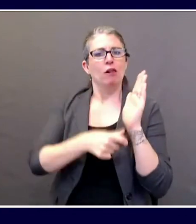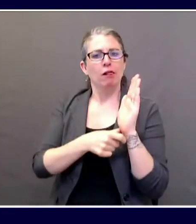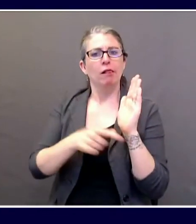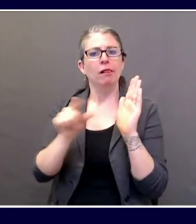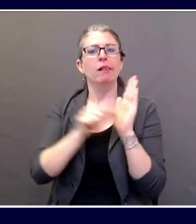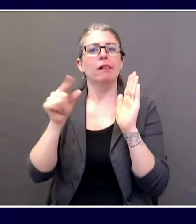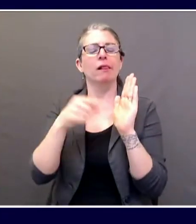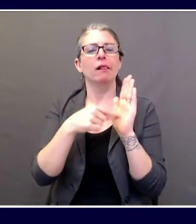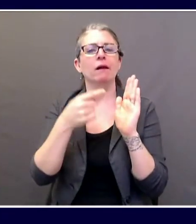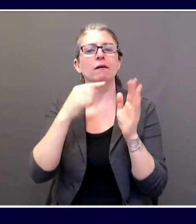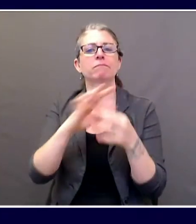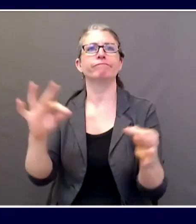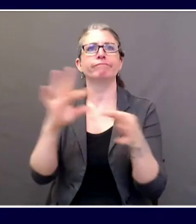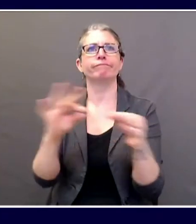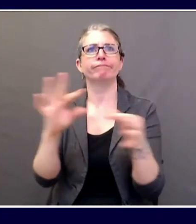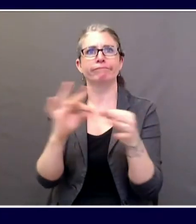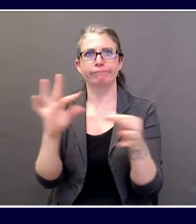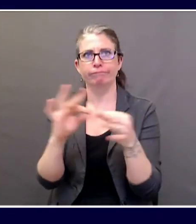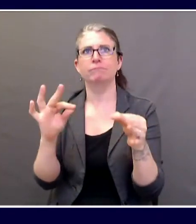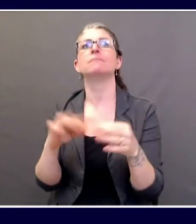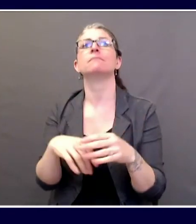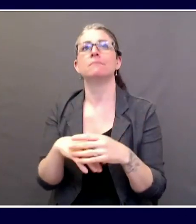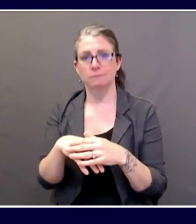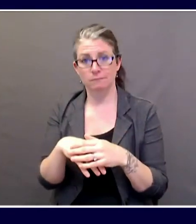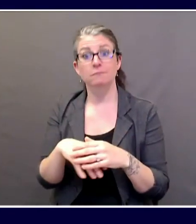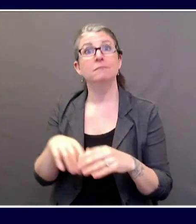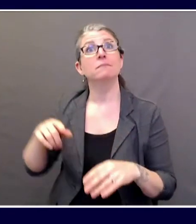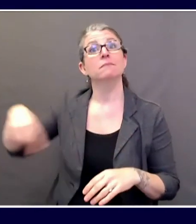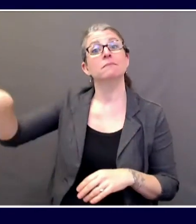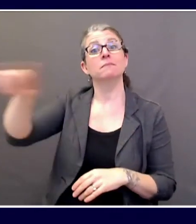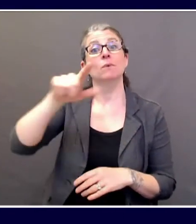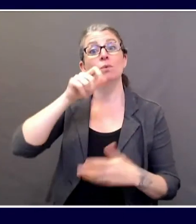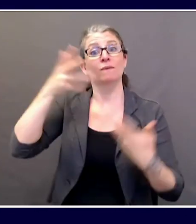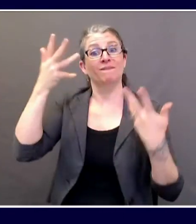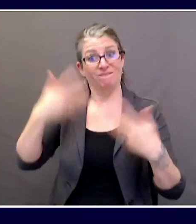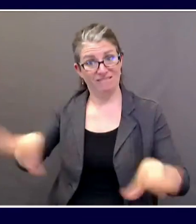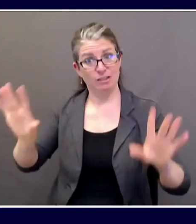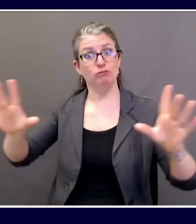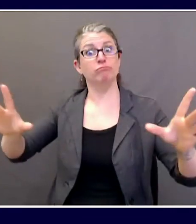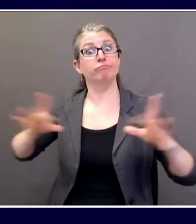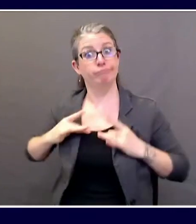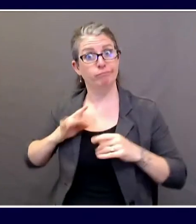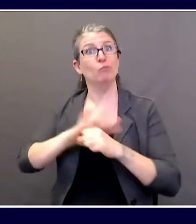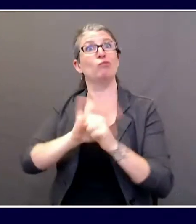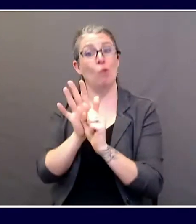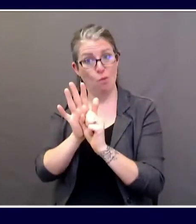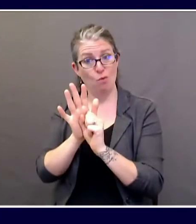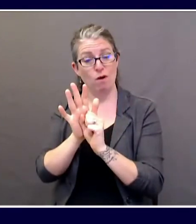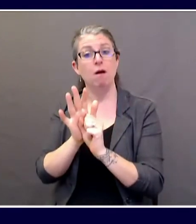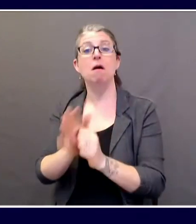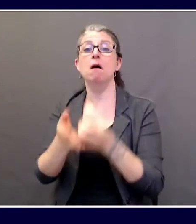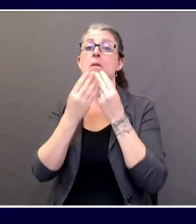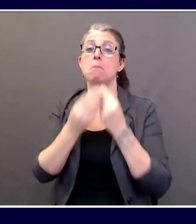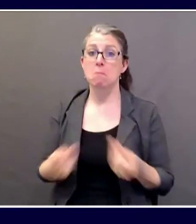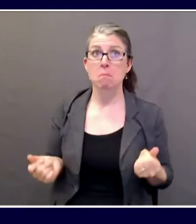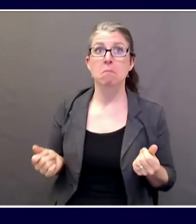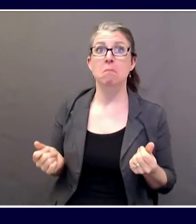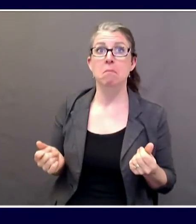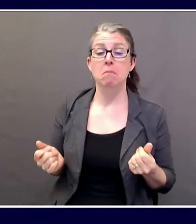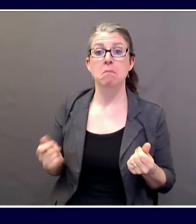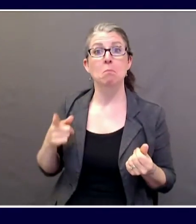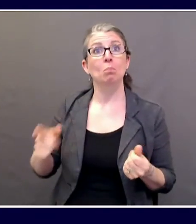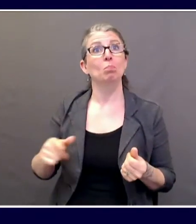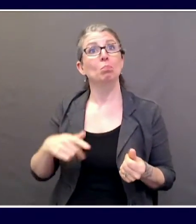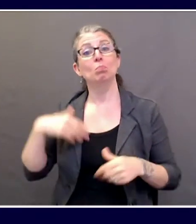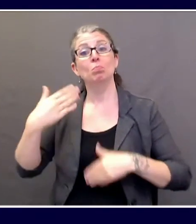at least 8 months after the infection. And 8 months is exactly how long they were observing people. What